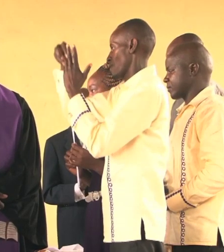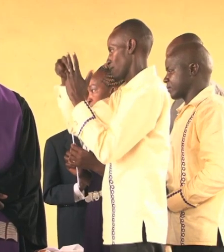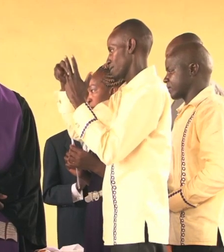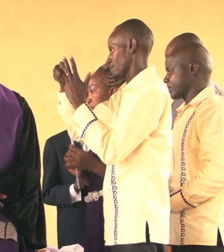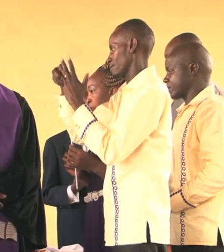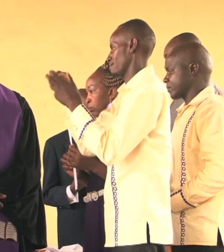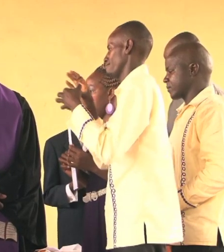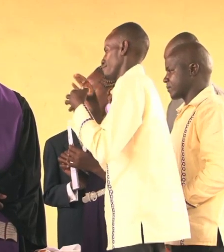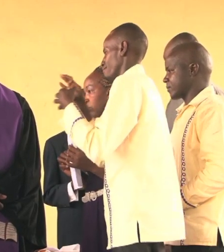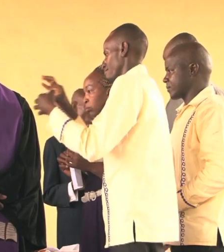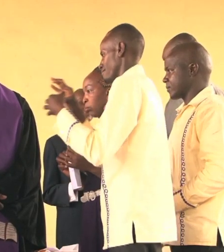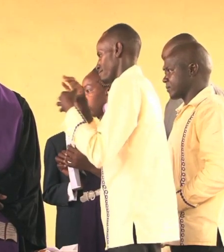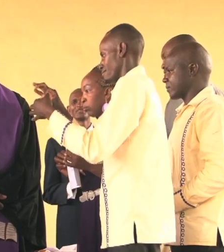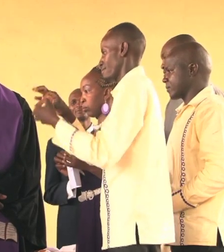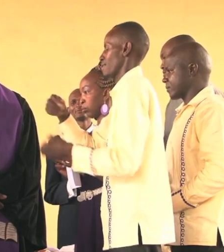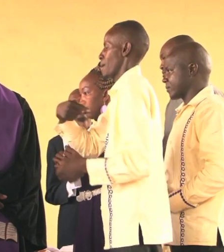her.